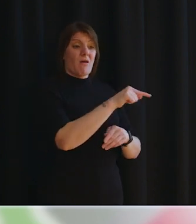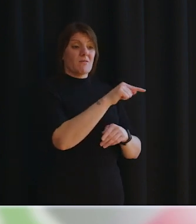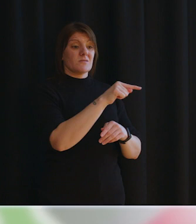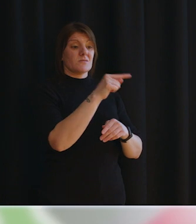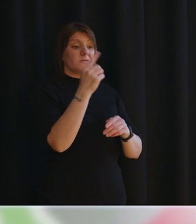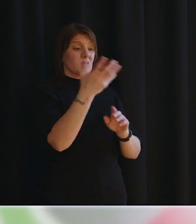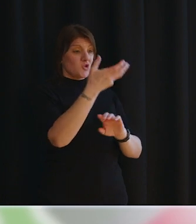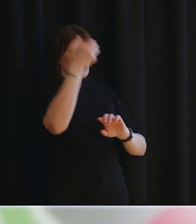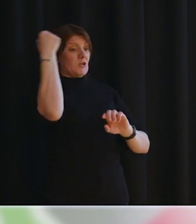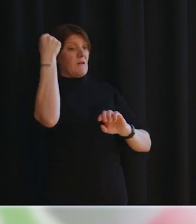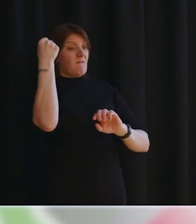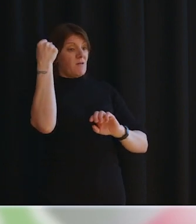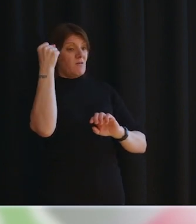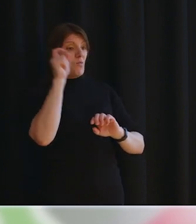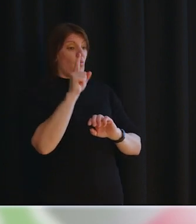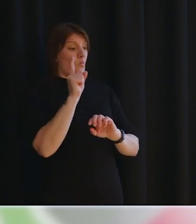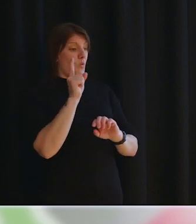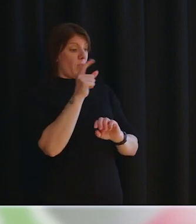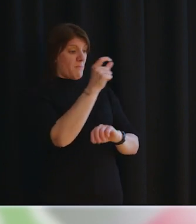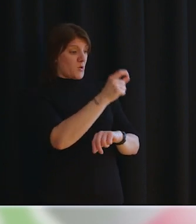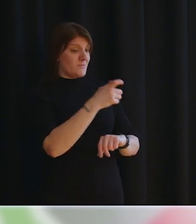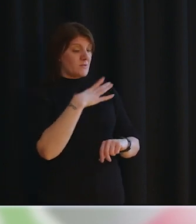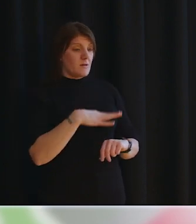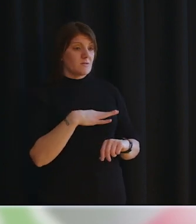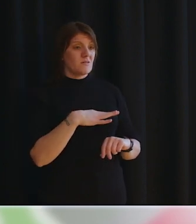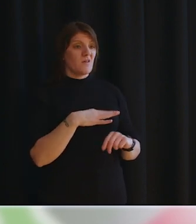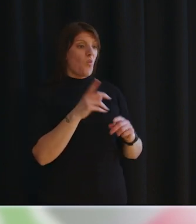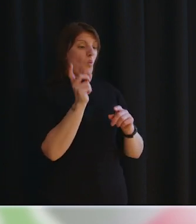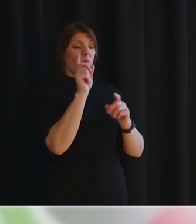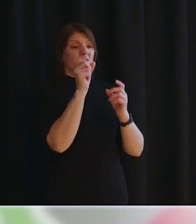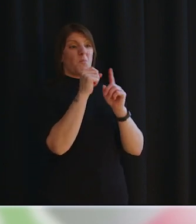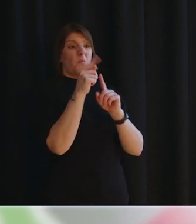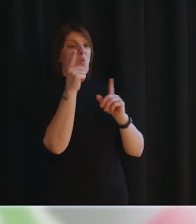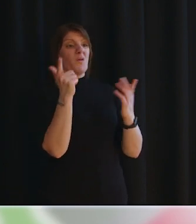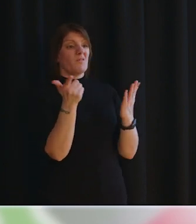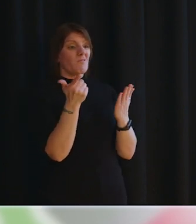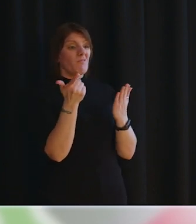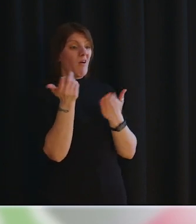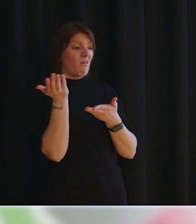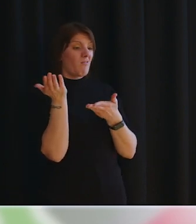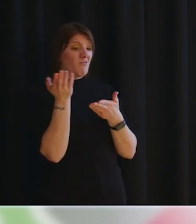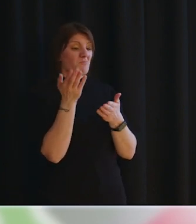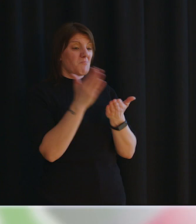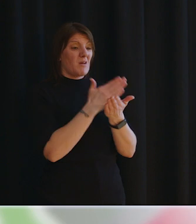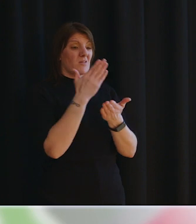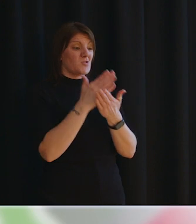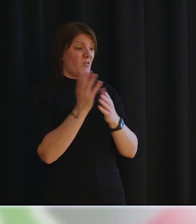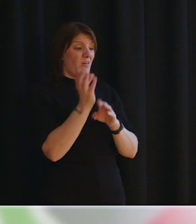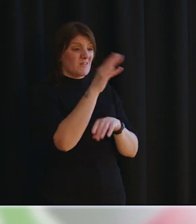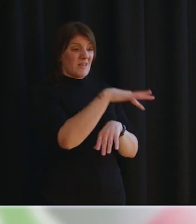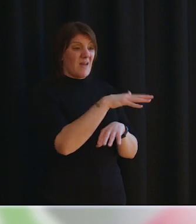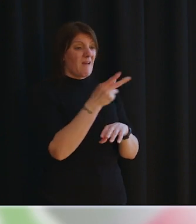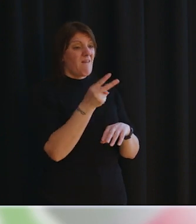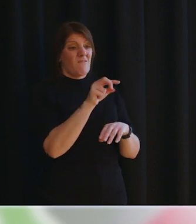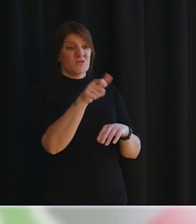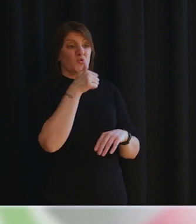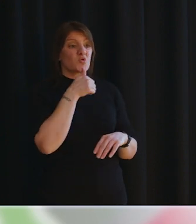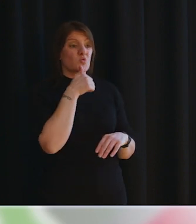have. Because there's no good putting intervention in place and then just hoping it works. You have to assess, plan, do, review.